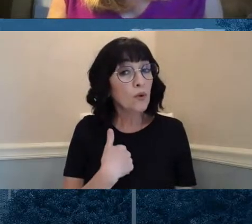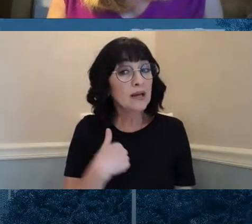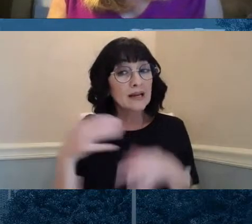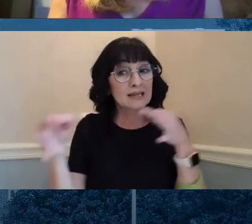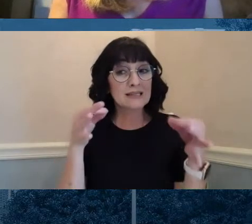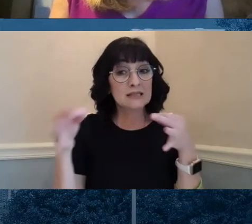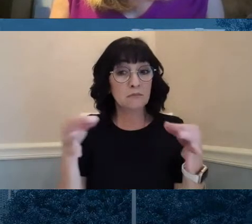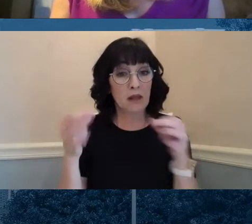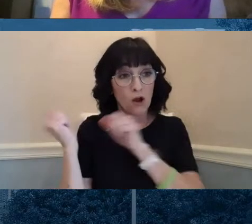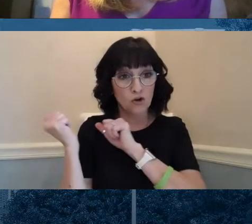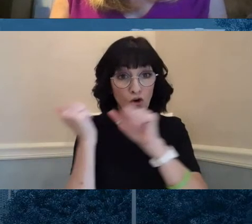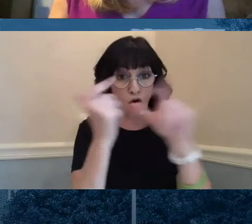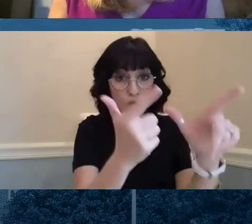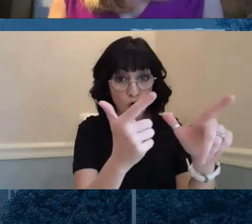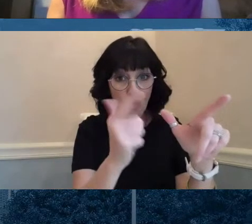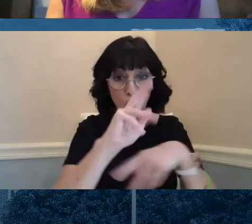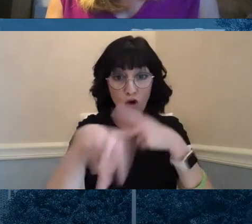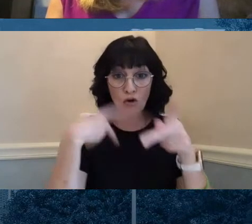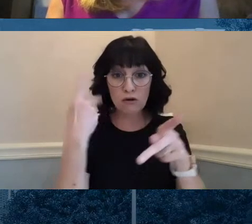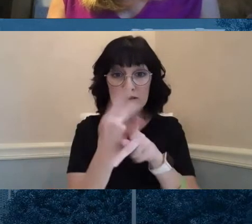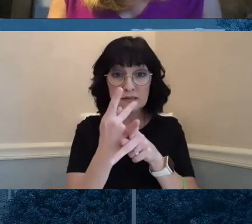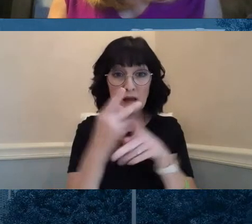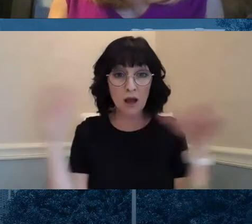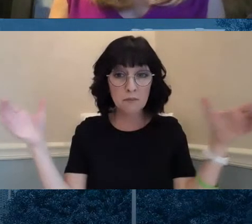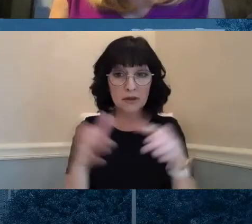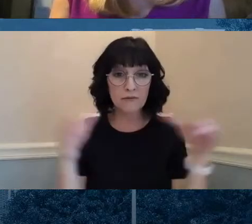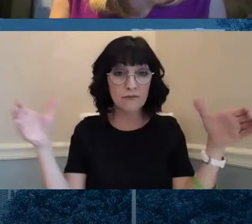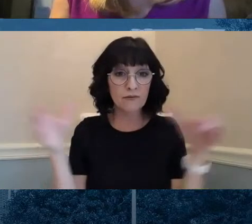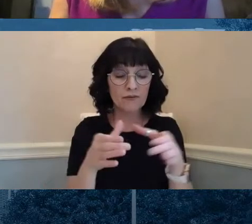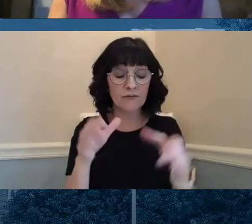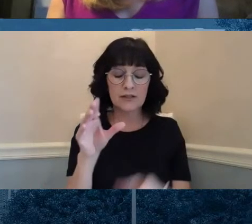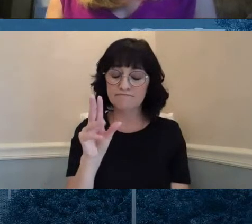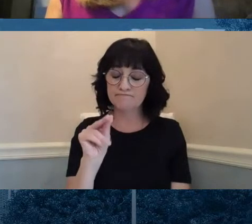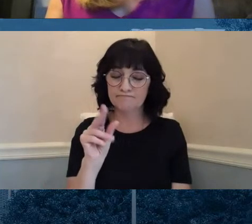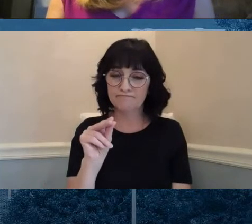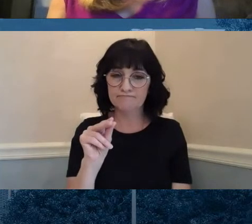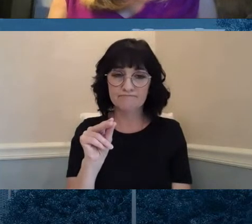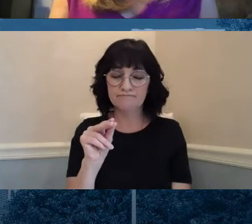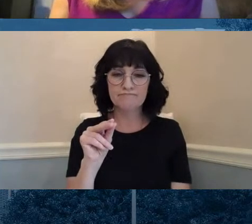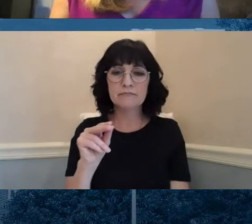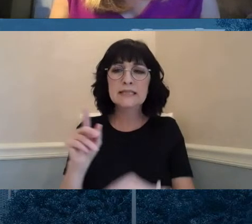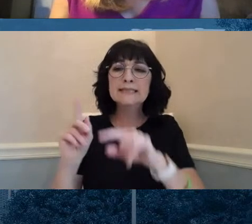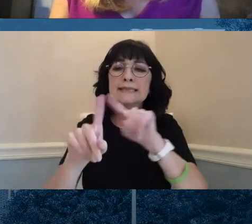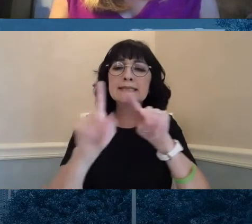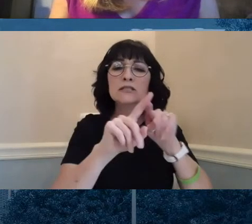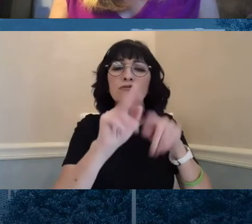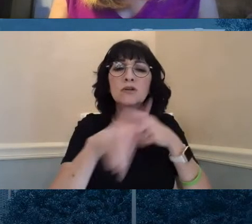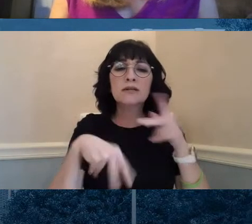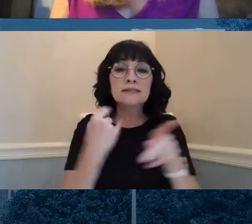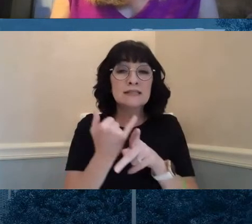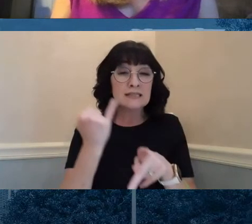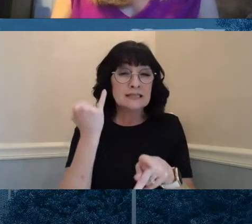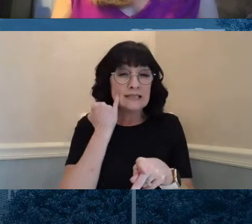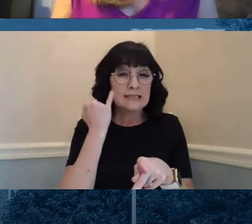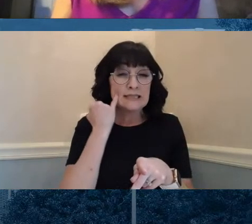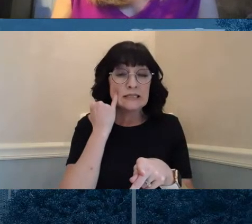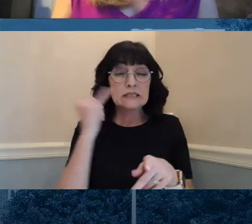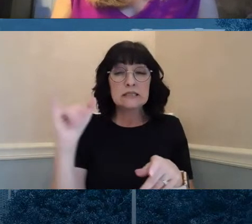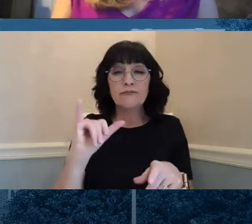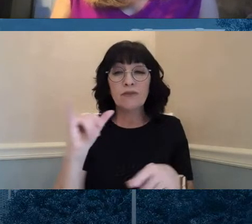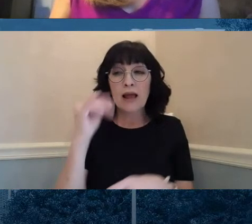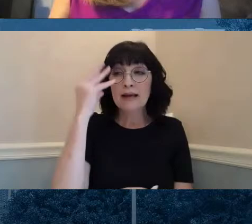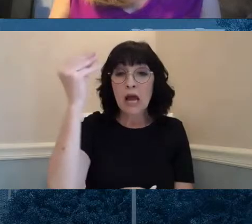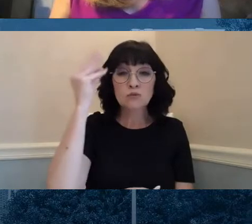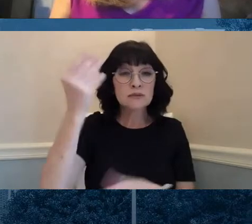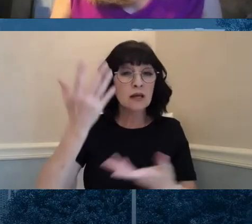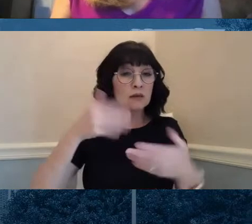settings, what we mean by that is for larger settings, more crowded outdoor gatherings like community events,